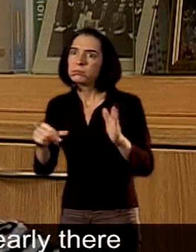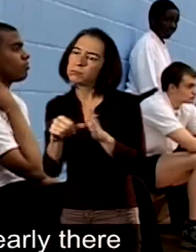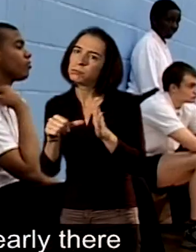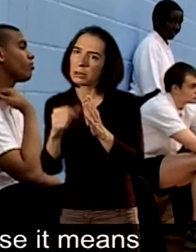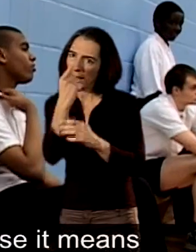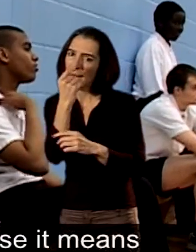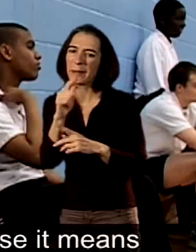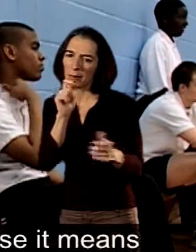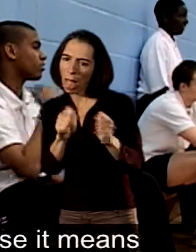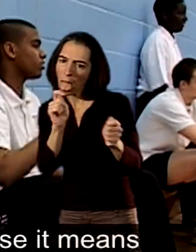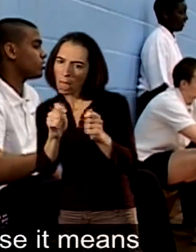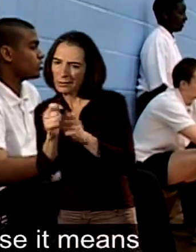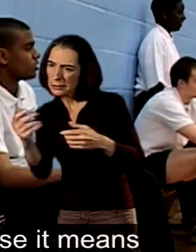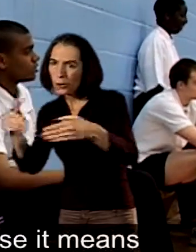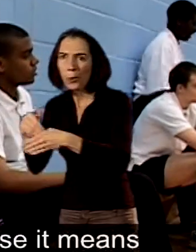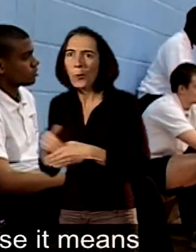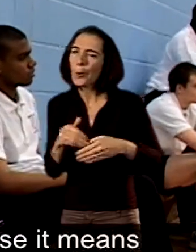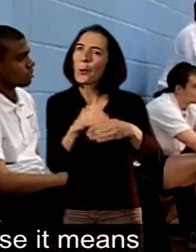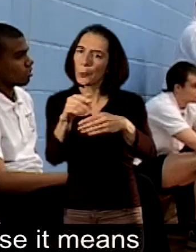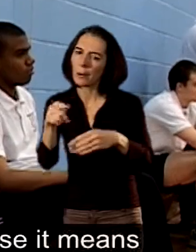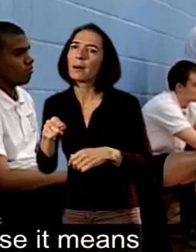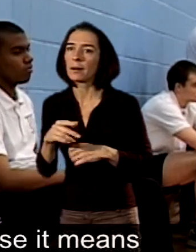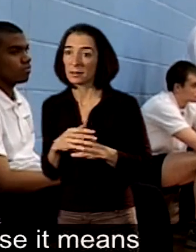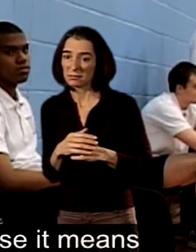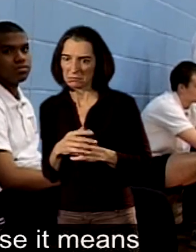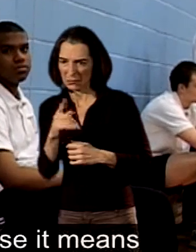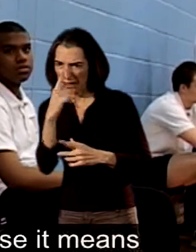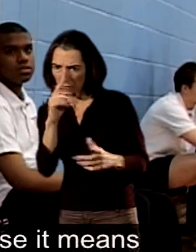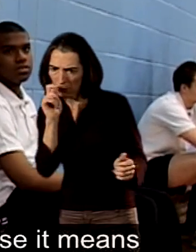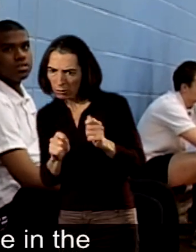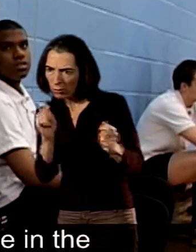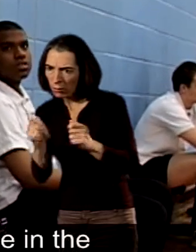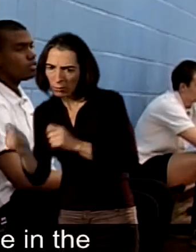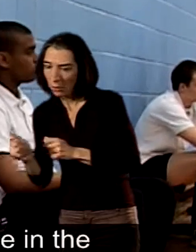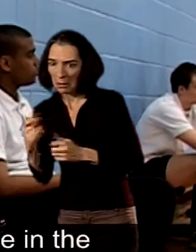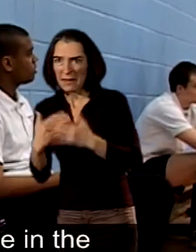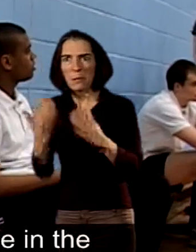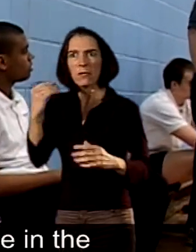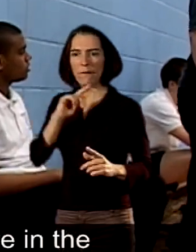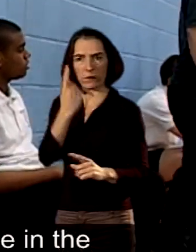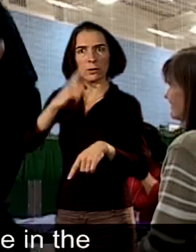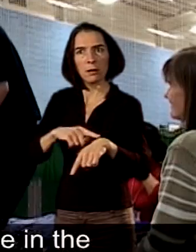sometimes less easy to have somebody included in, because it means making changes that you may not have made before.